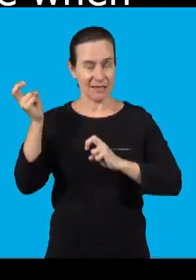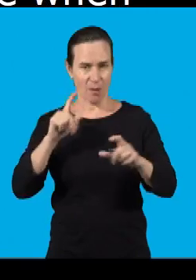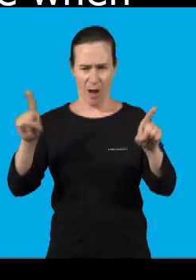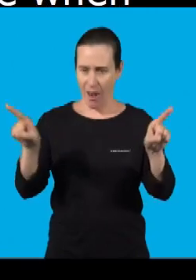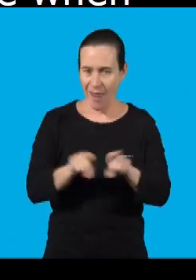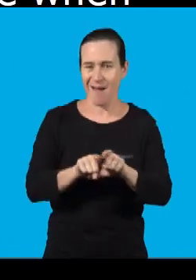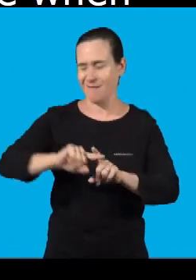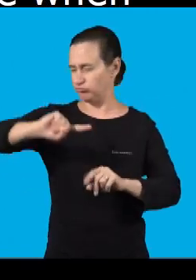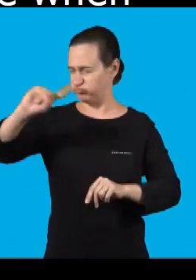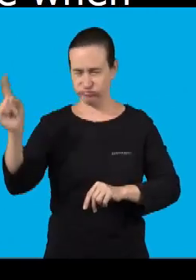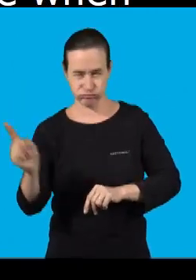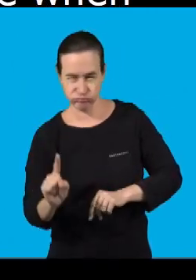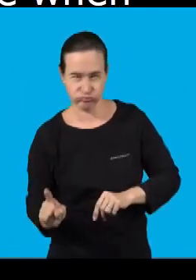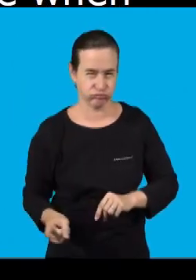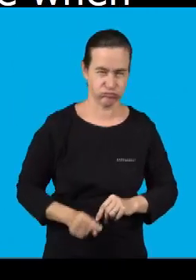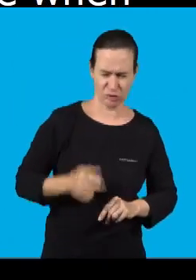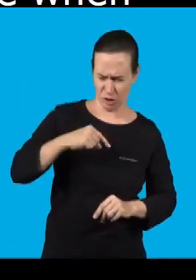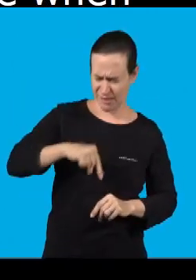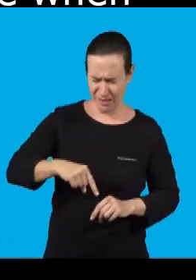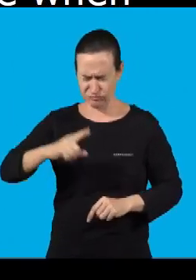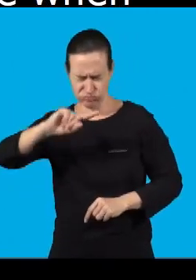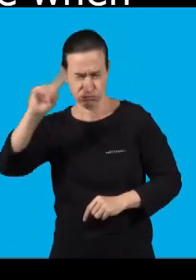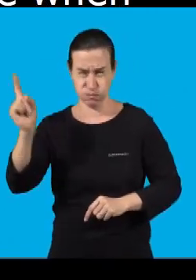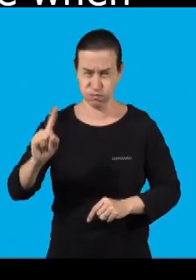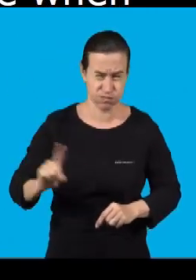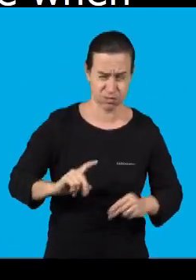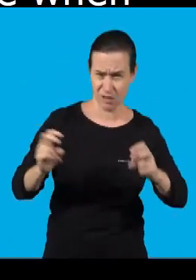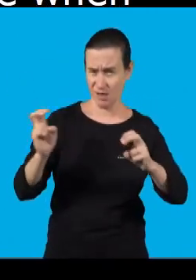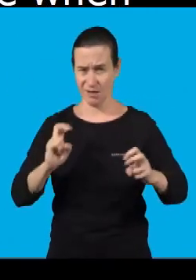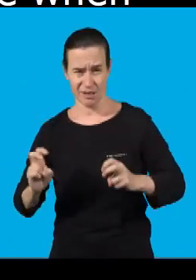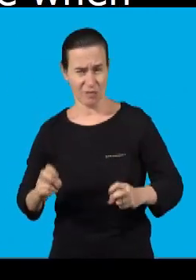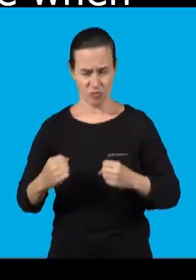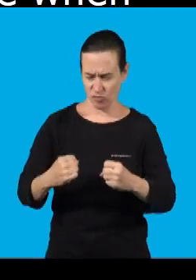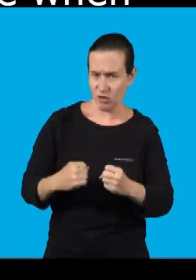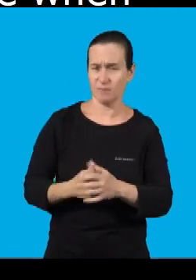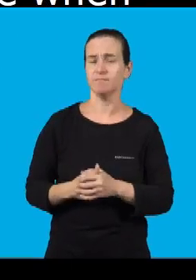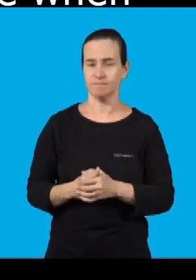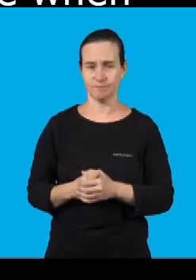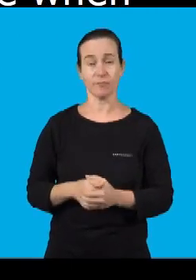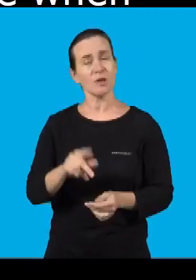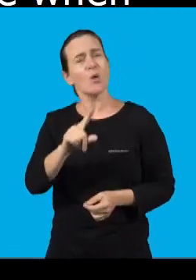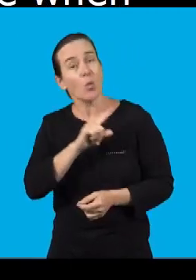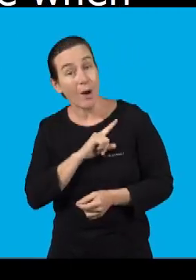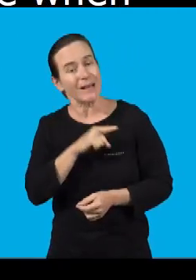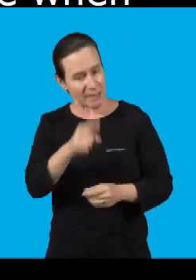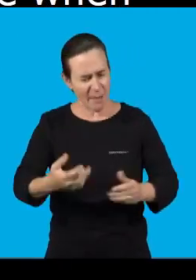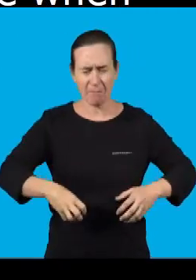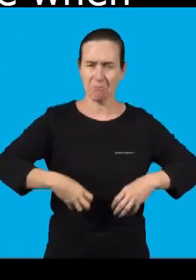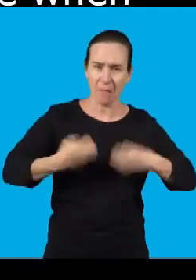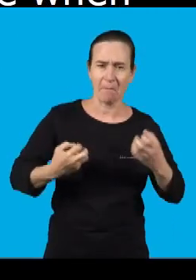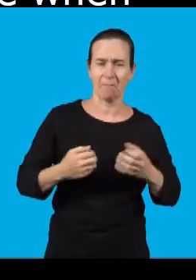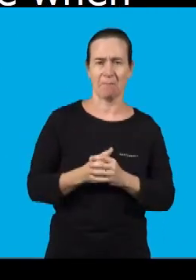thunder, there's this rolling sound of the thunder coming through. So it's the intensity because he is angry when